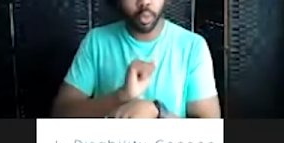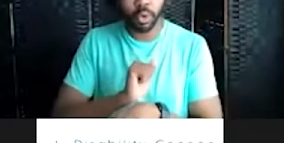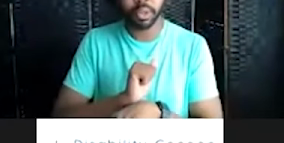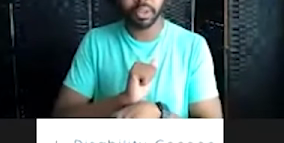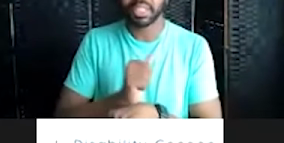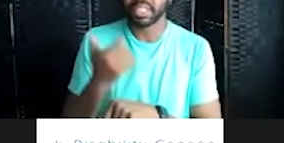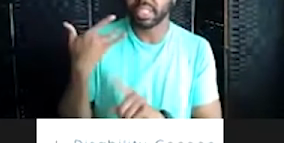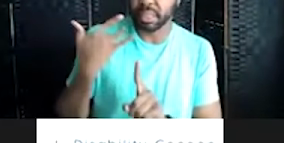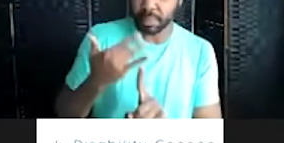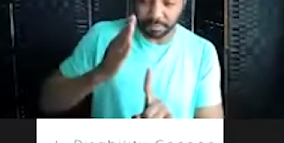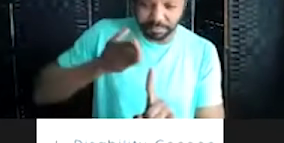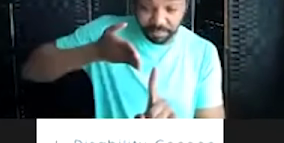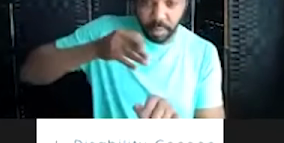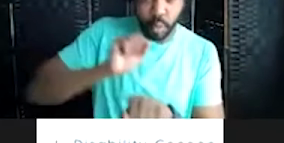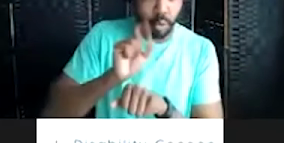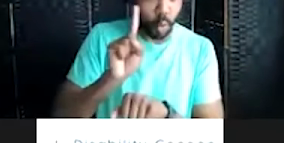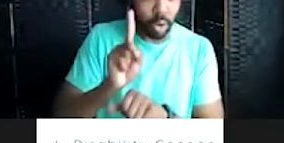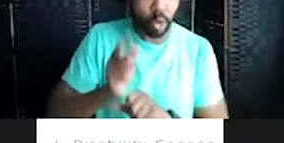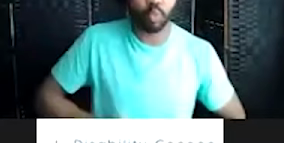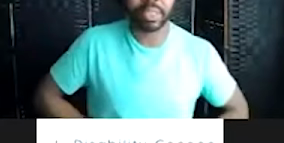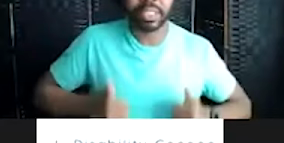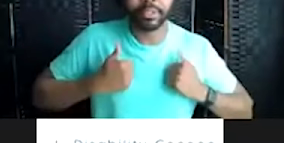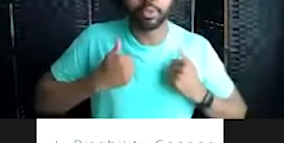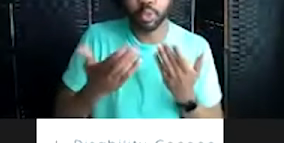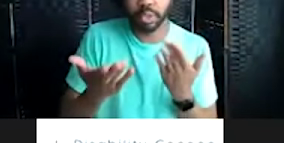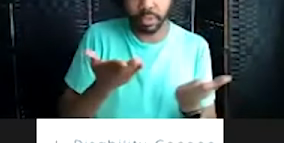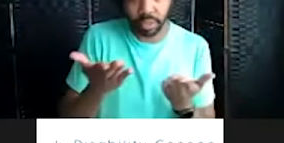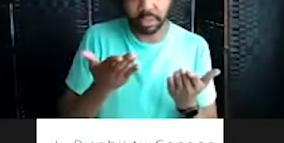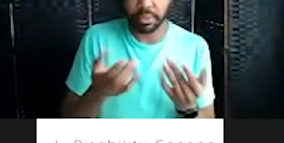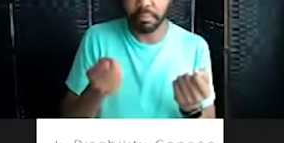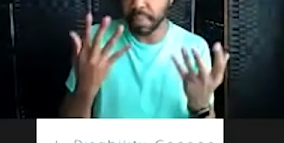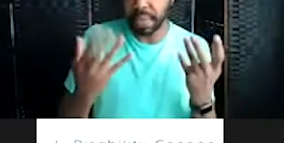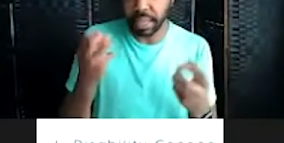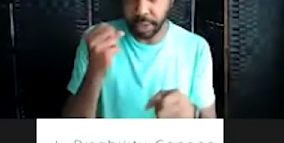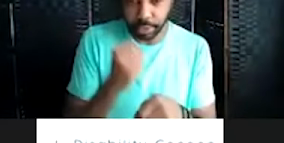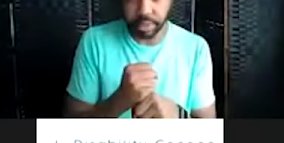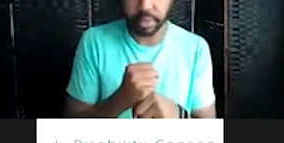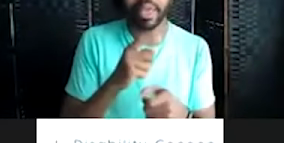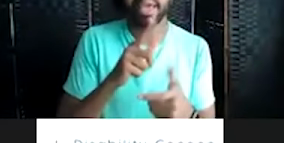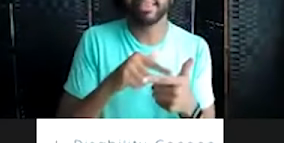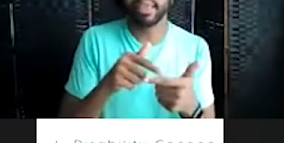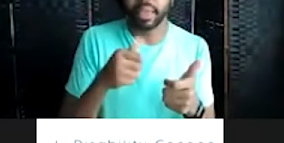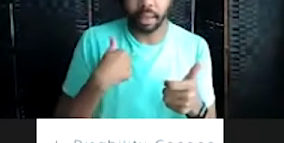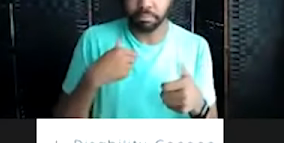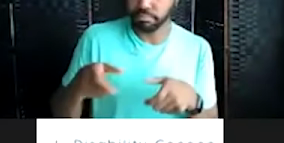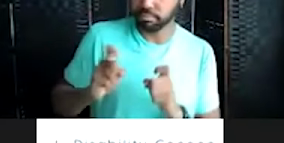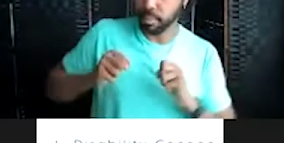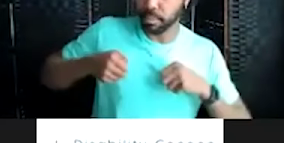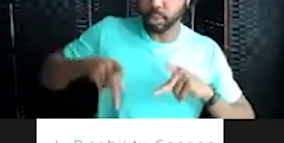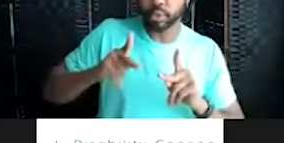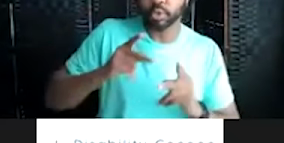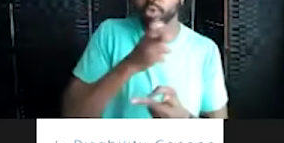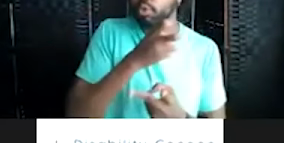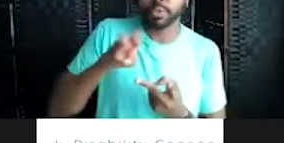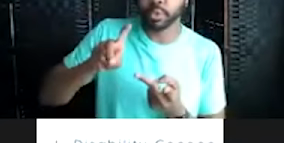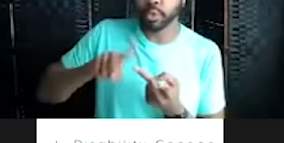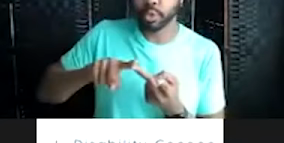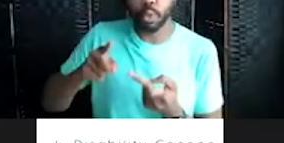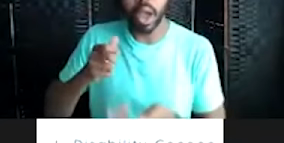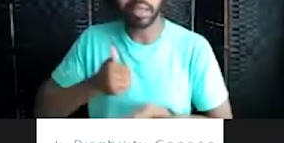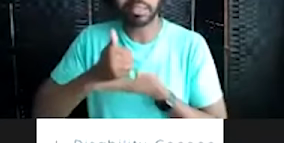services for a number of years. And then I had an opportunity to transition into the arena of assistive technology. And that was